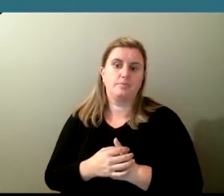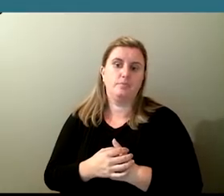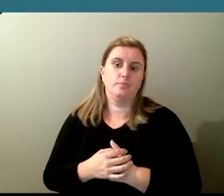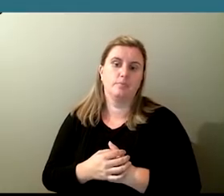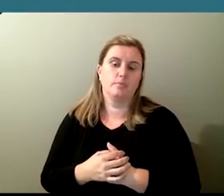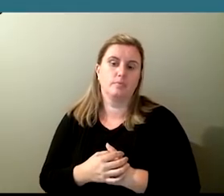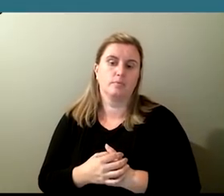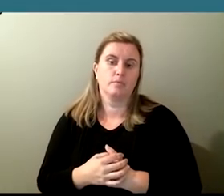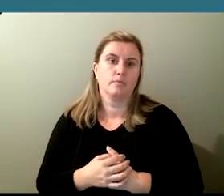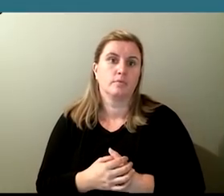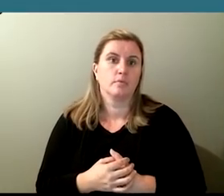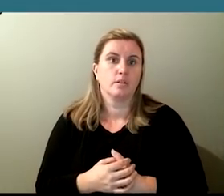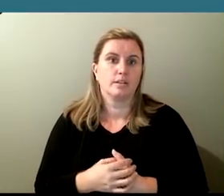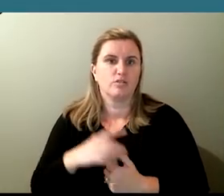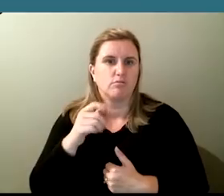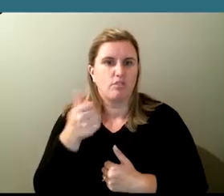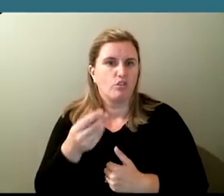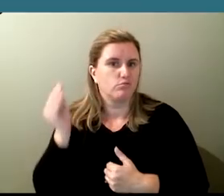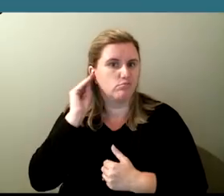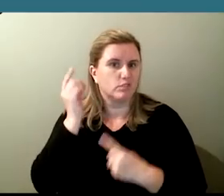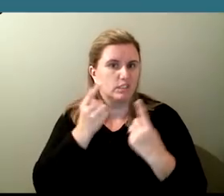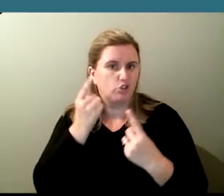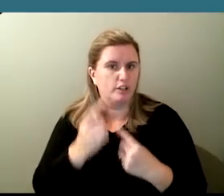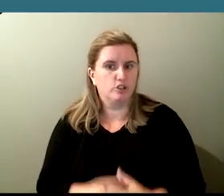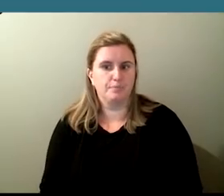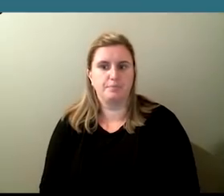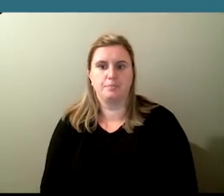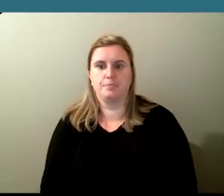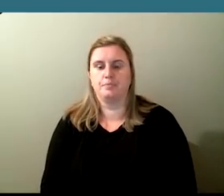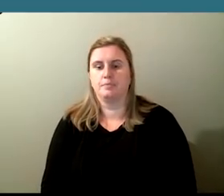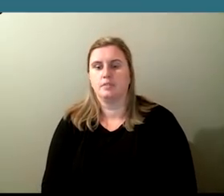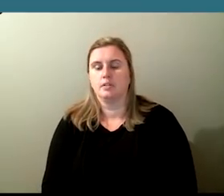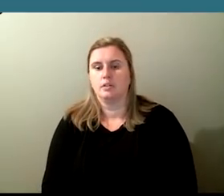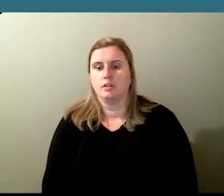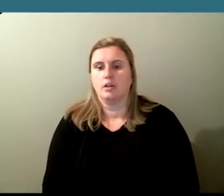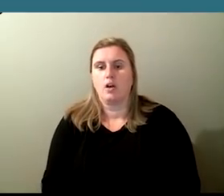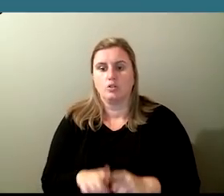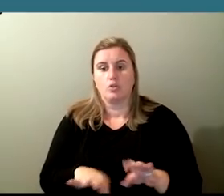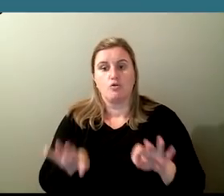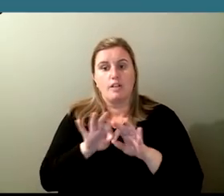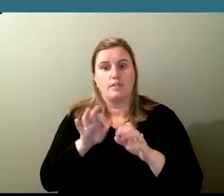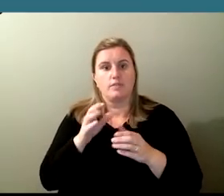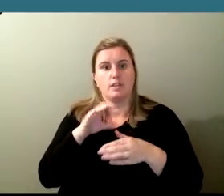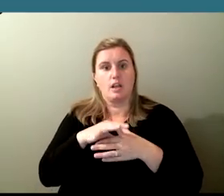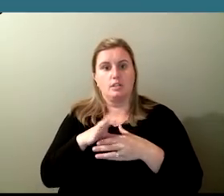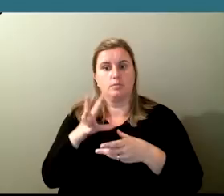which is a need for consideration, and also the relevance of the content provided. In